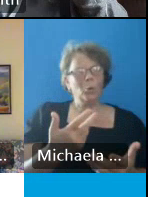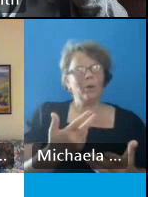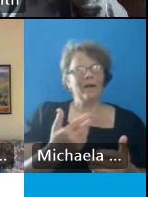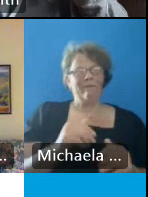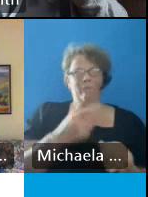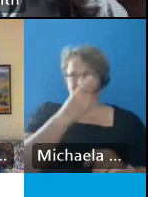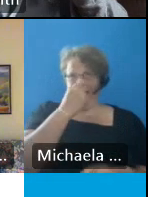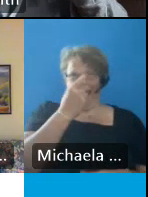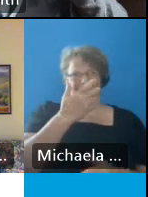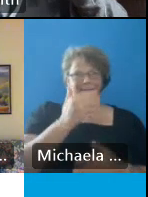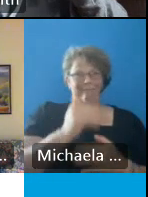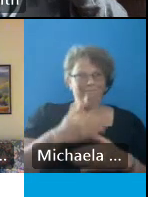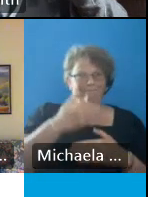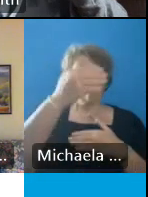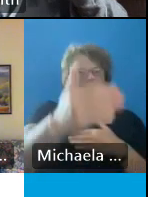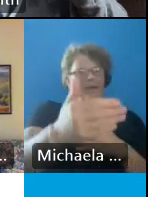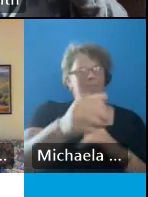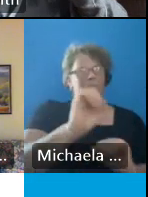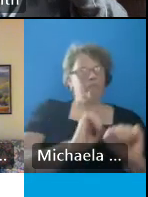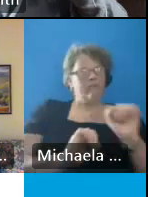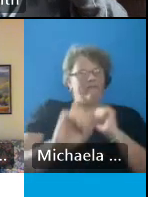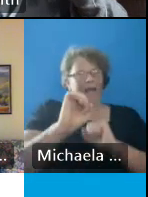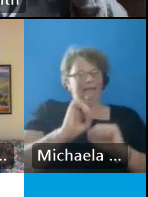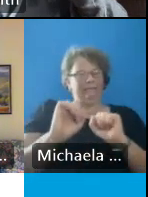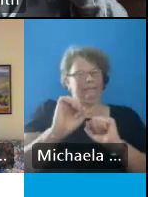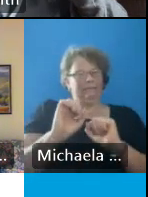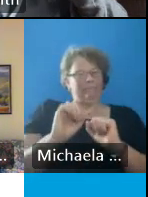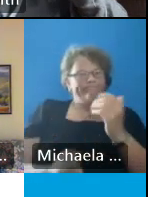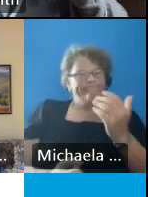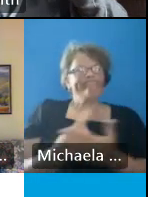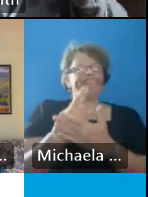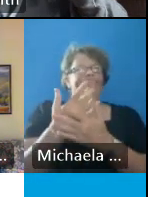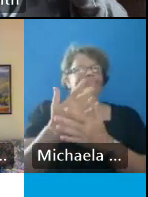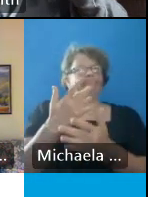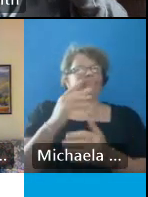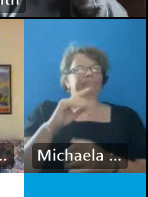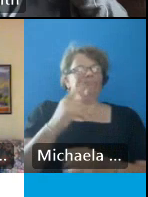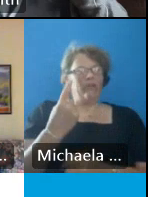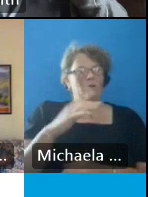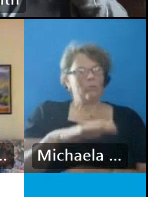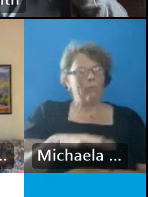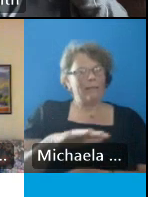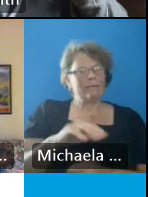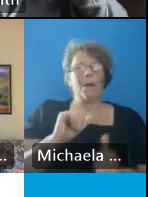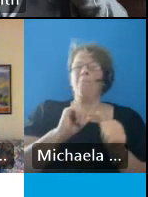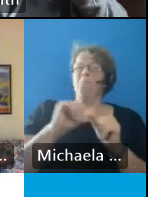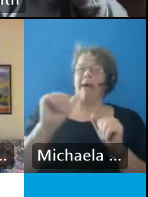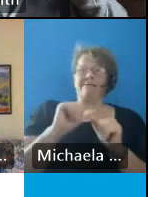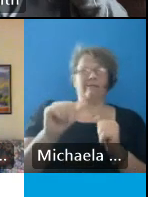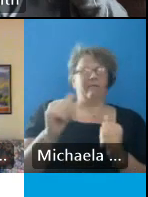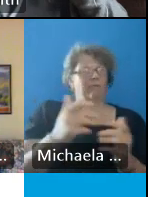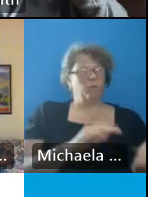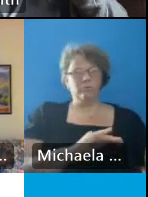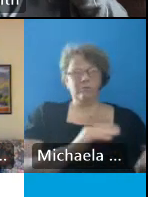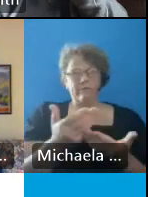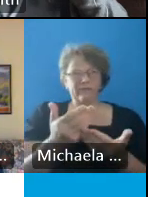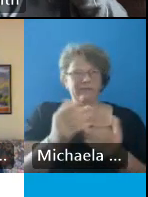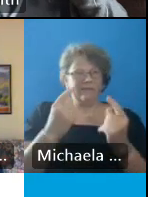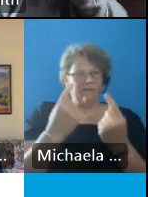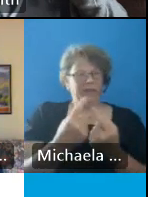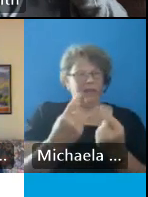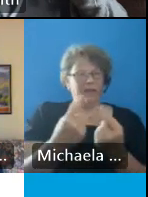from happening in the first place, and that's obviously better for the individual, but also better for the services and the resources we've got, etc.,